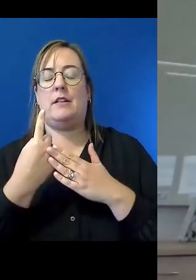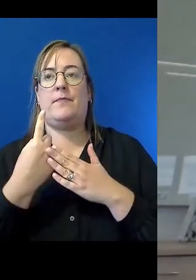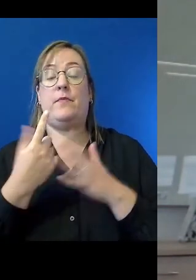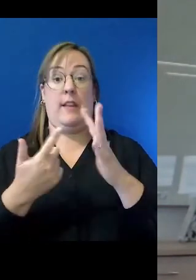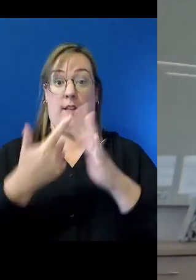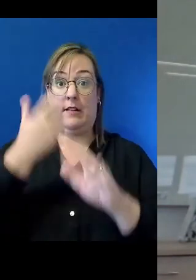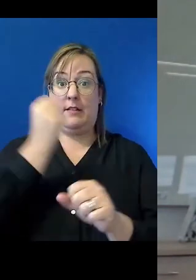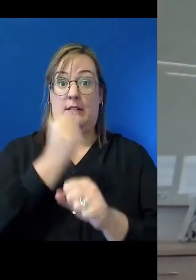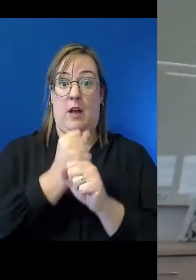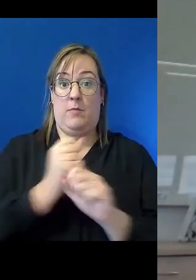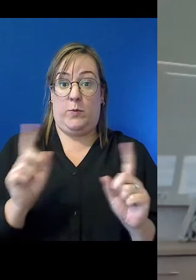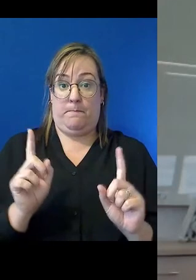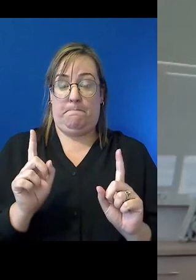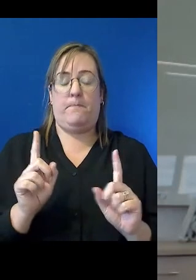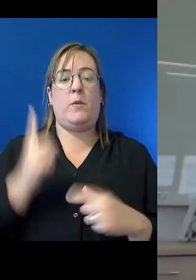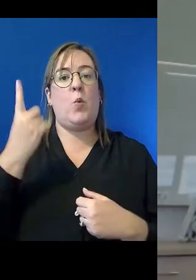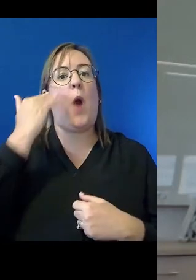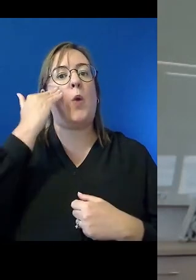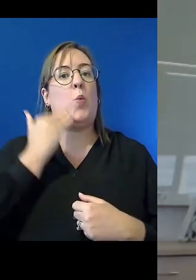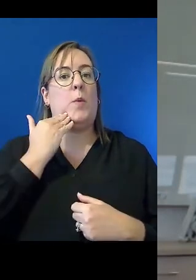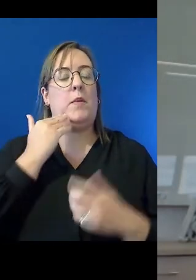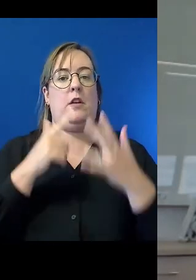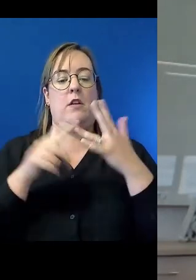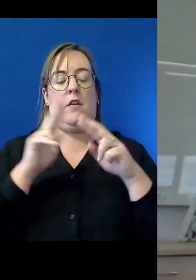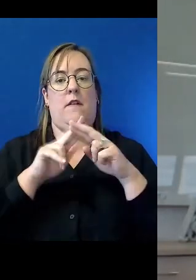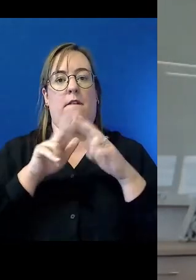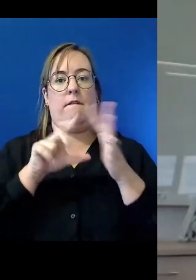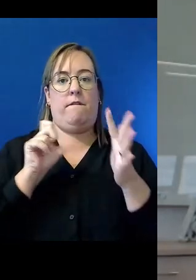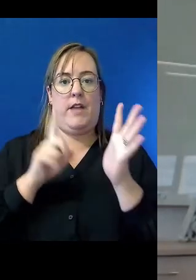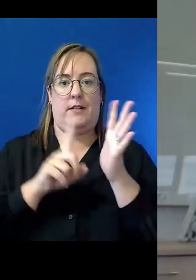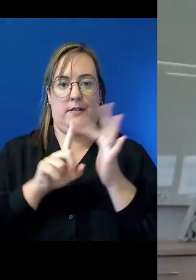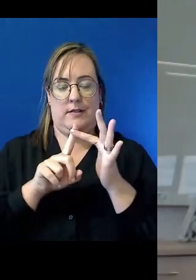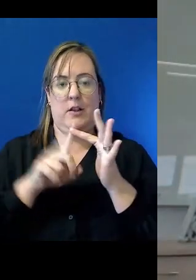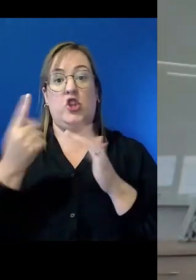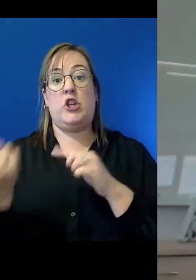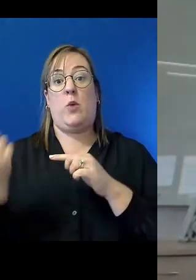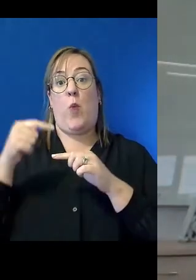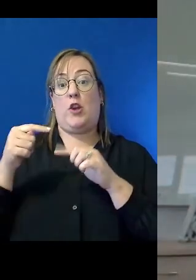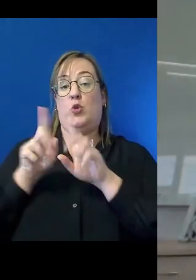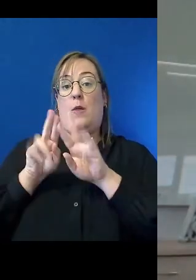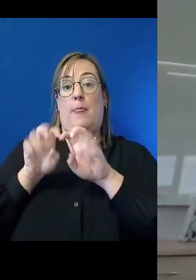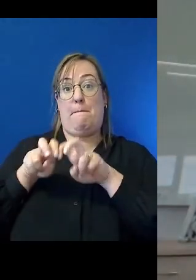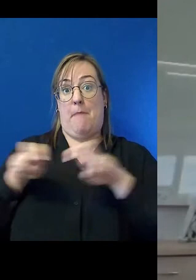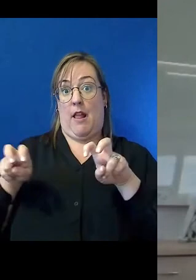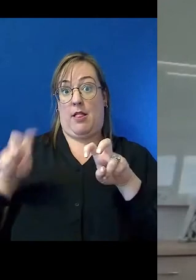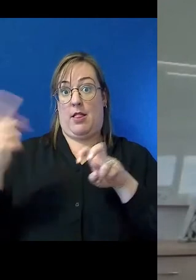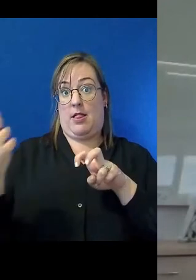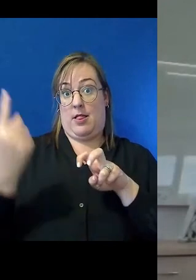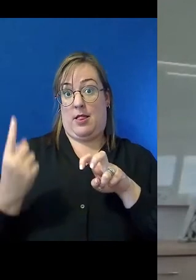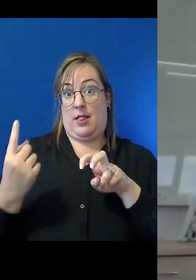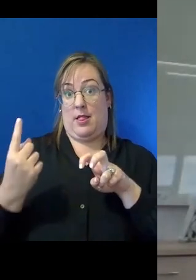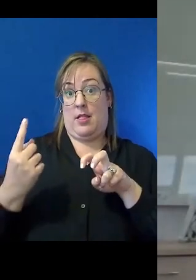an offence and was diverted to the panel, an offence of theft, and who didn't turn